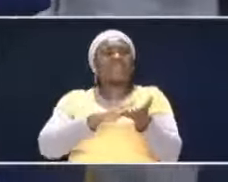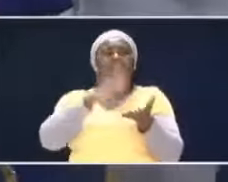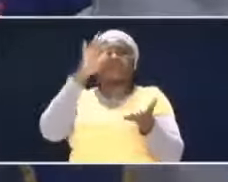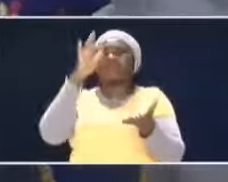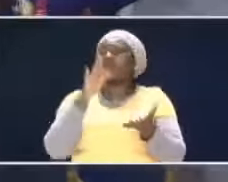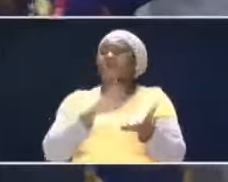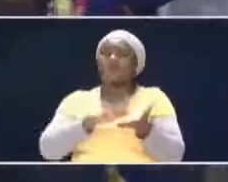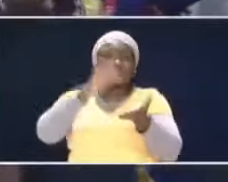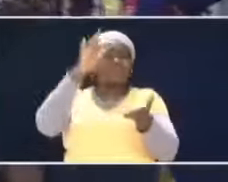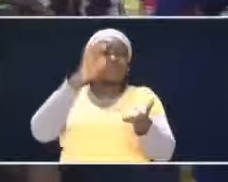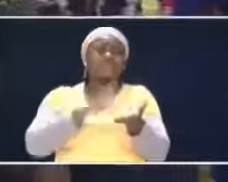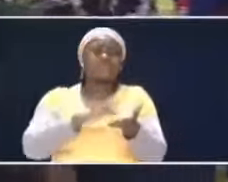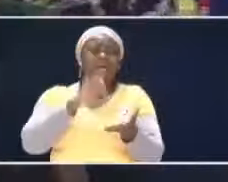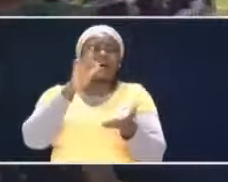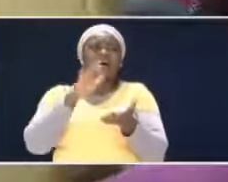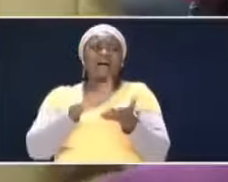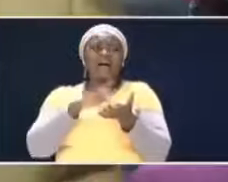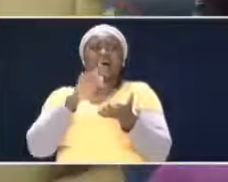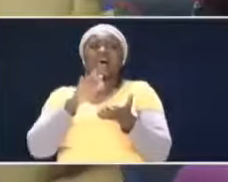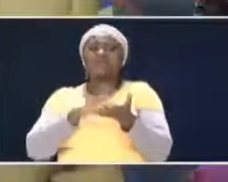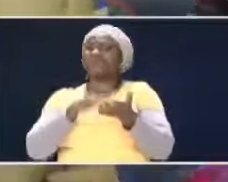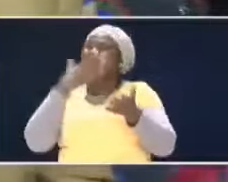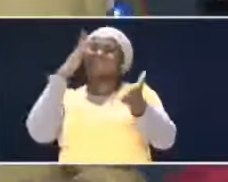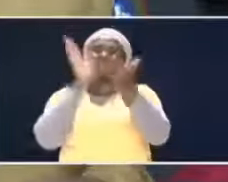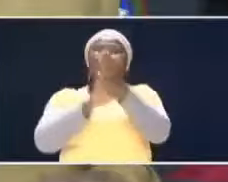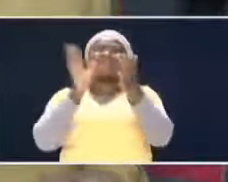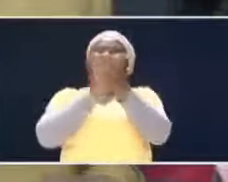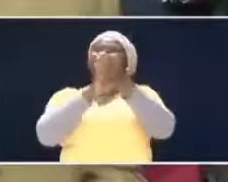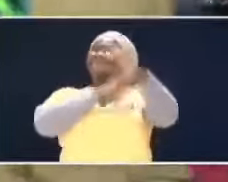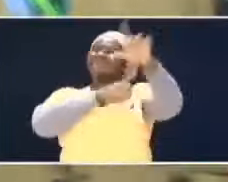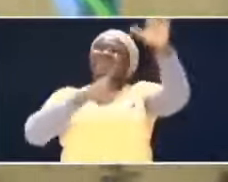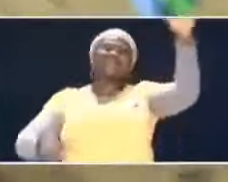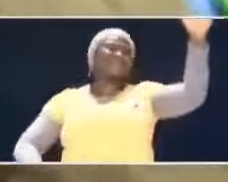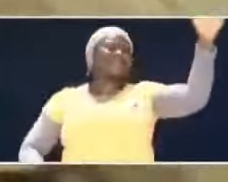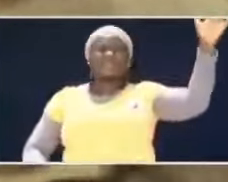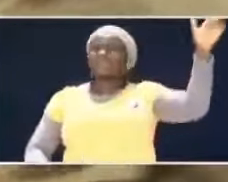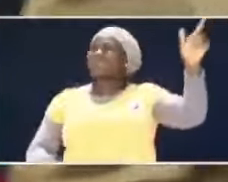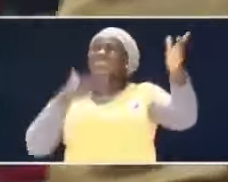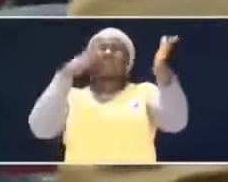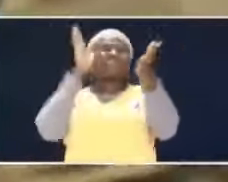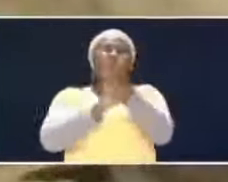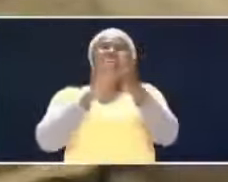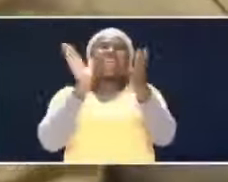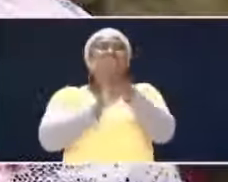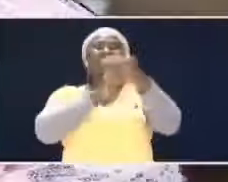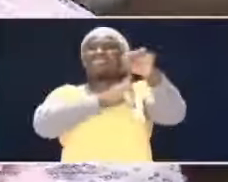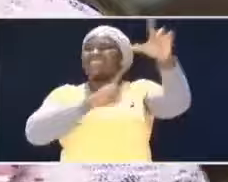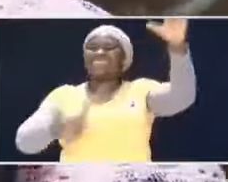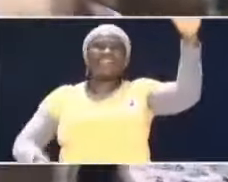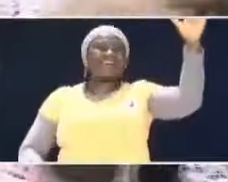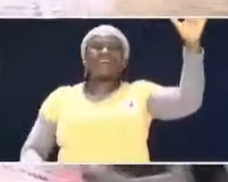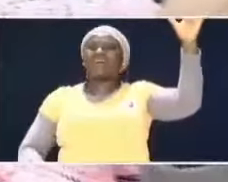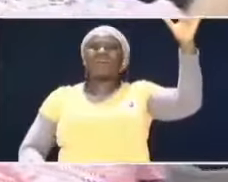lati gba. Praise the Lord. Praise.